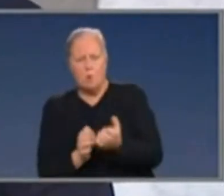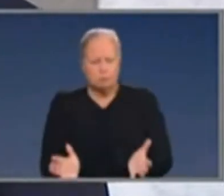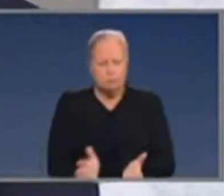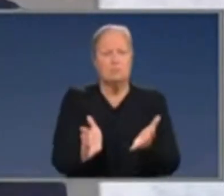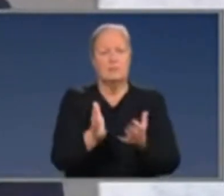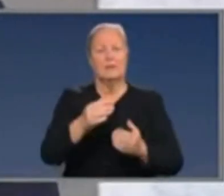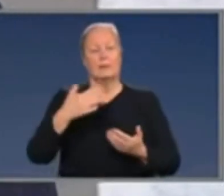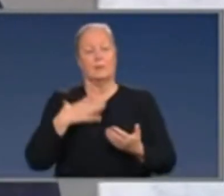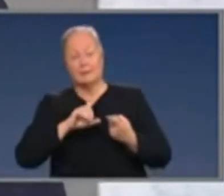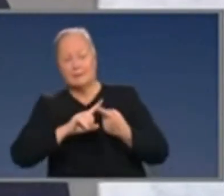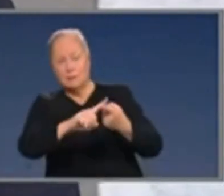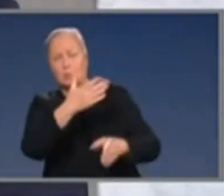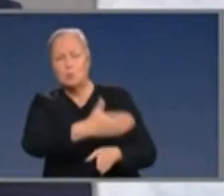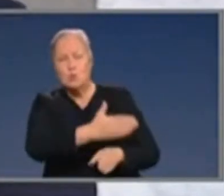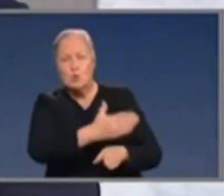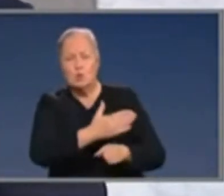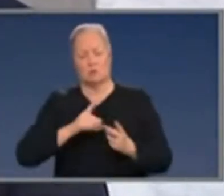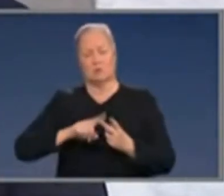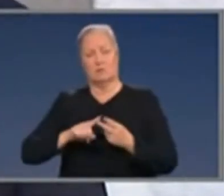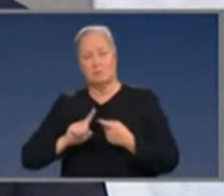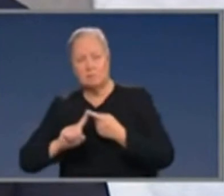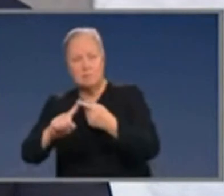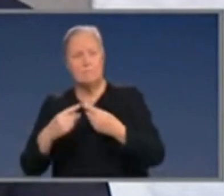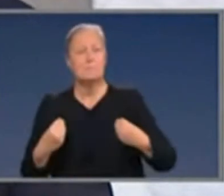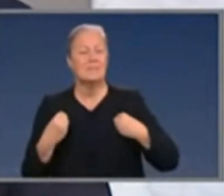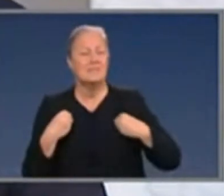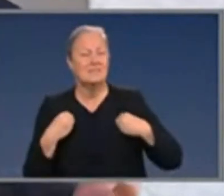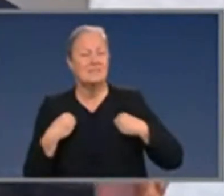and keeping people in business, and we are focusing